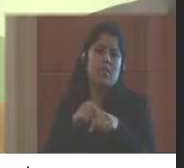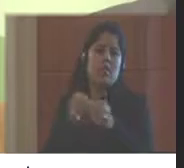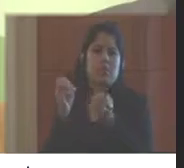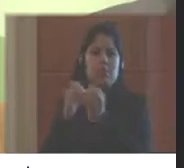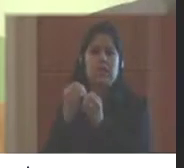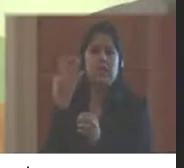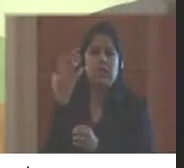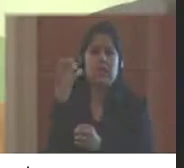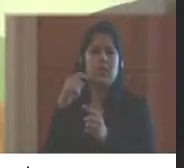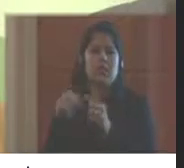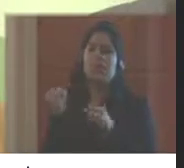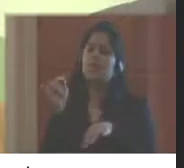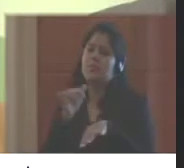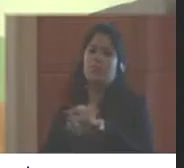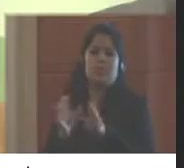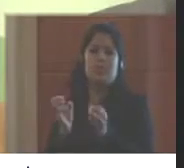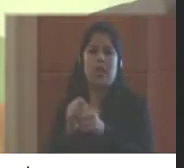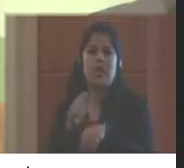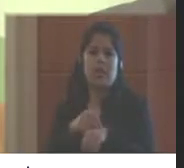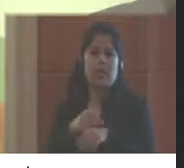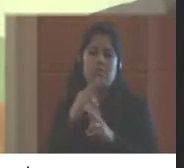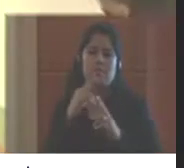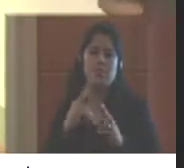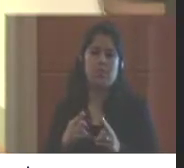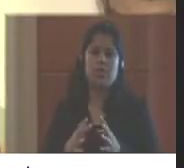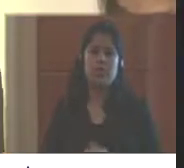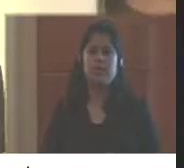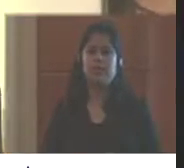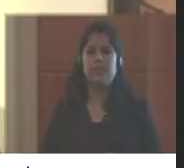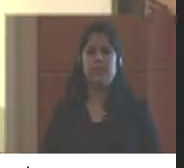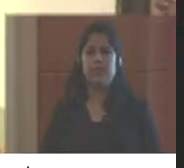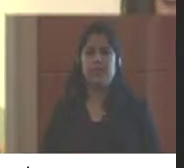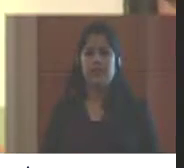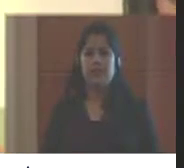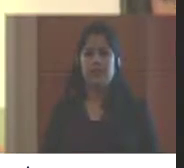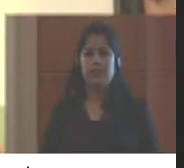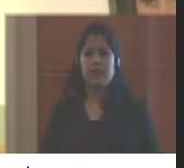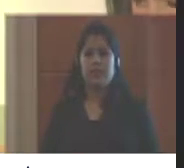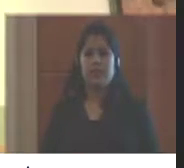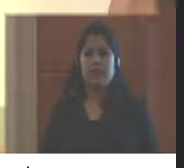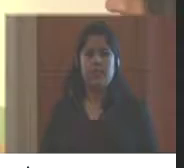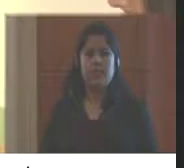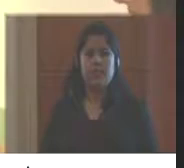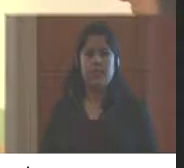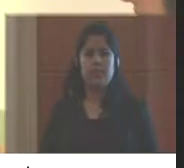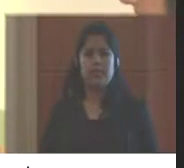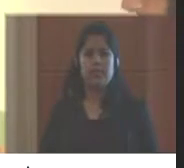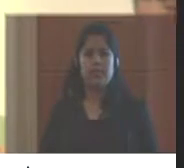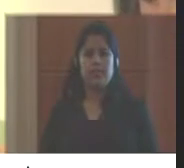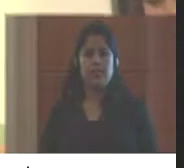is it, because there's another 15 and we won't have time to answer them. Thank you. I will do